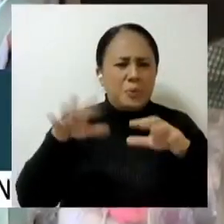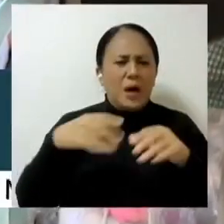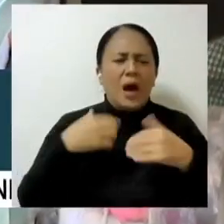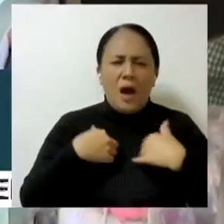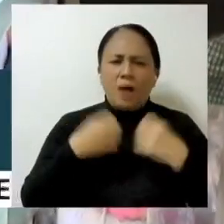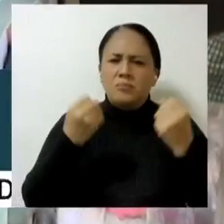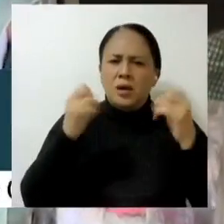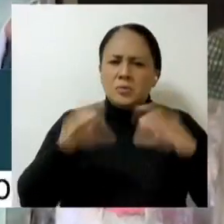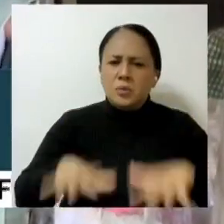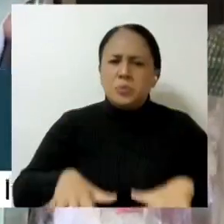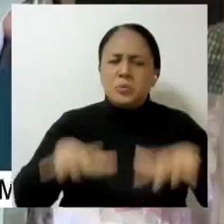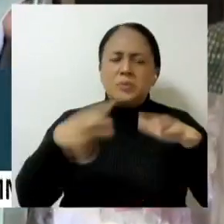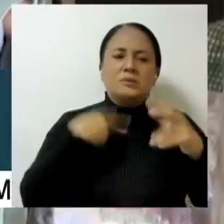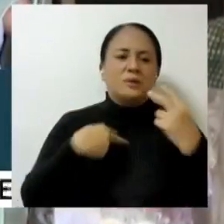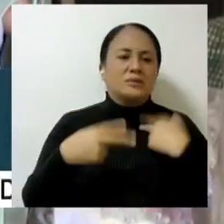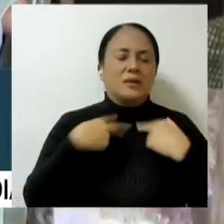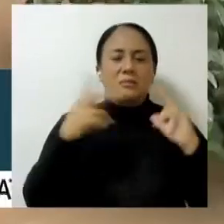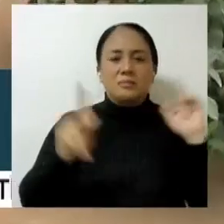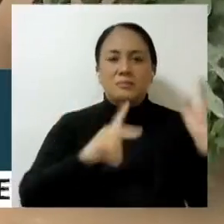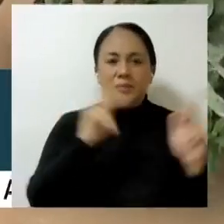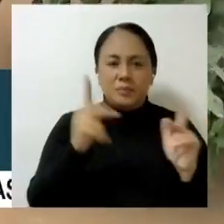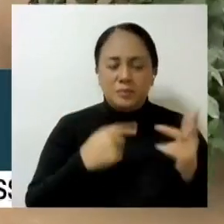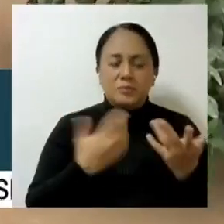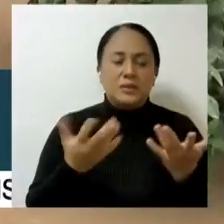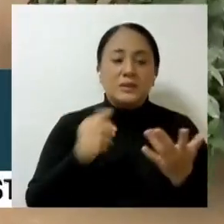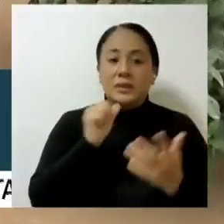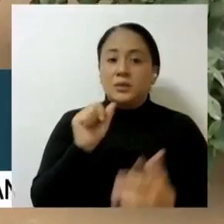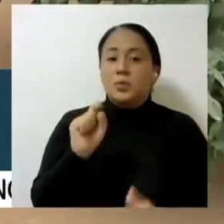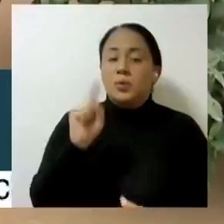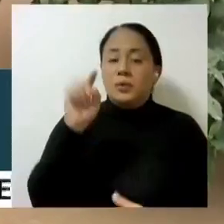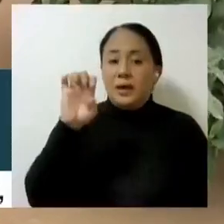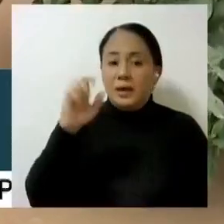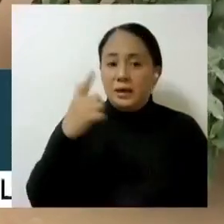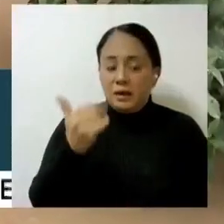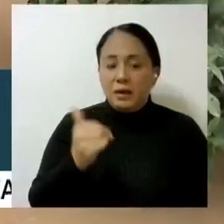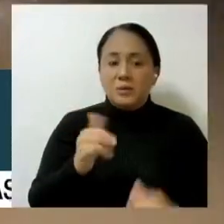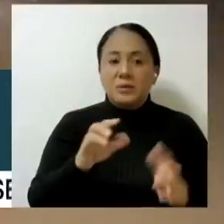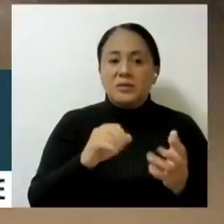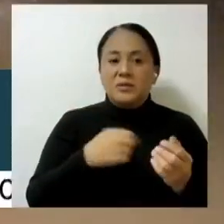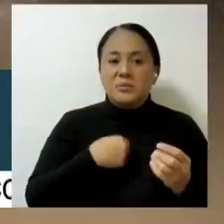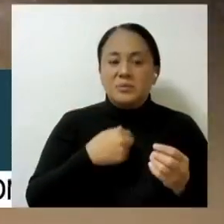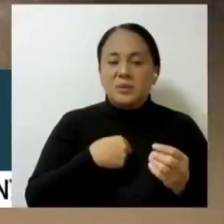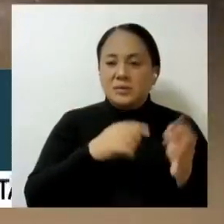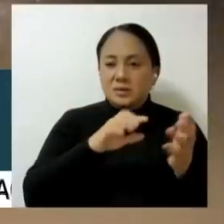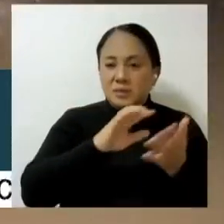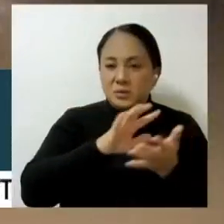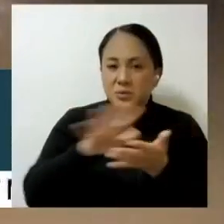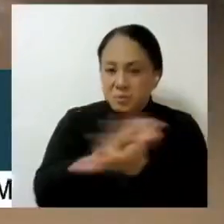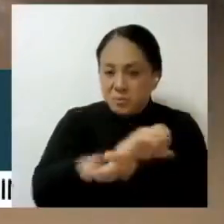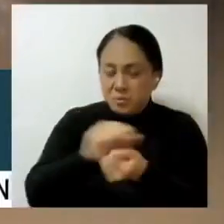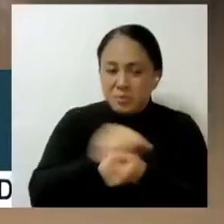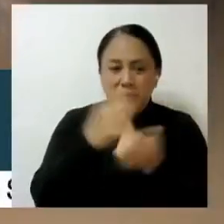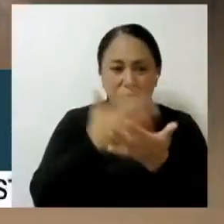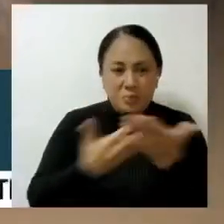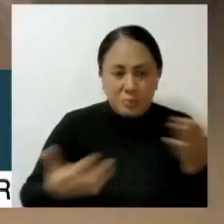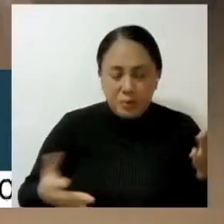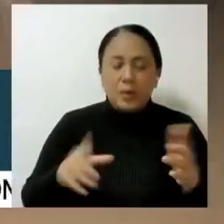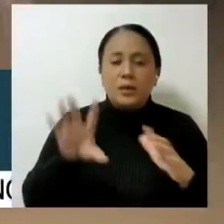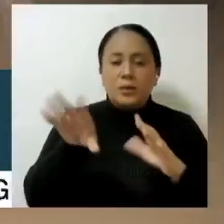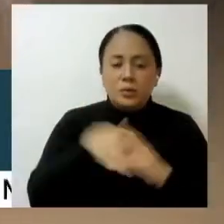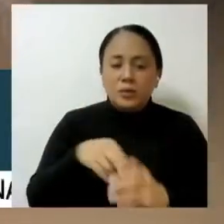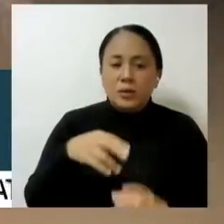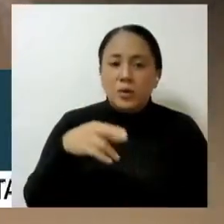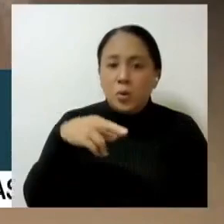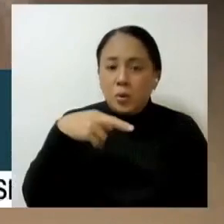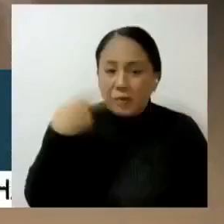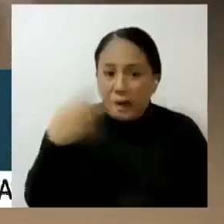roofs. Not only did Egay sweep away people's belongings, it also destroyed rice and corn fields, which are sources of